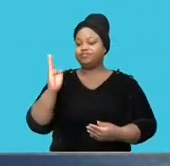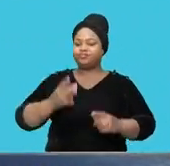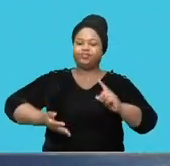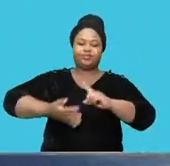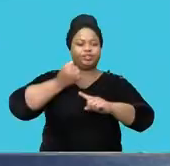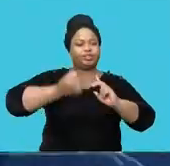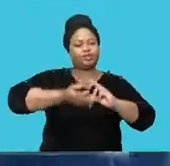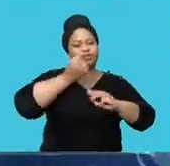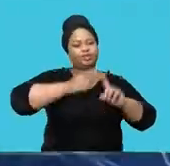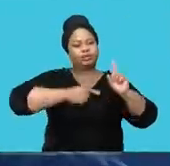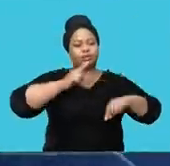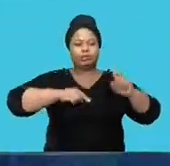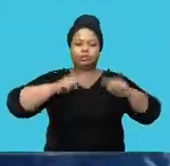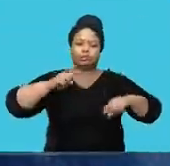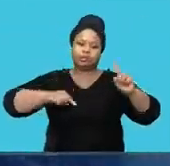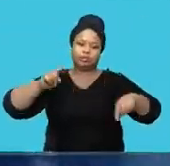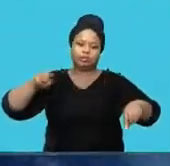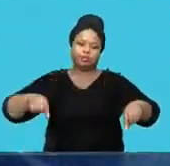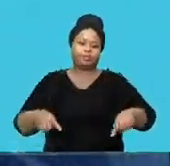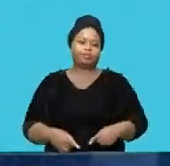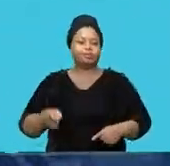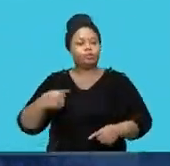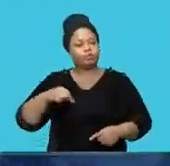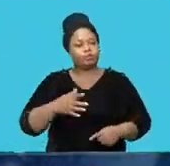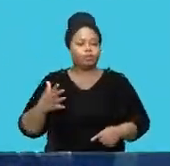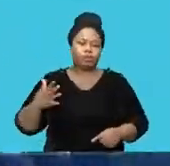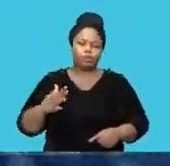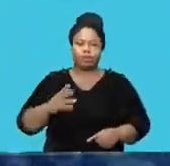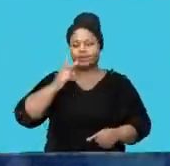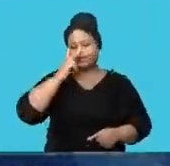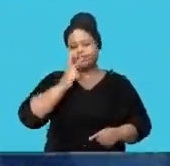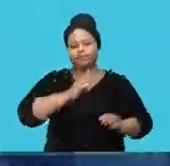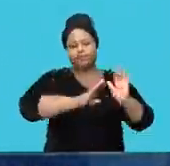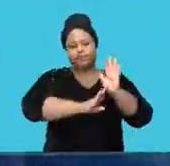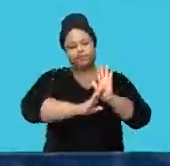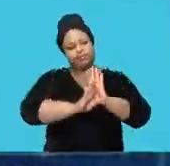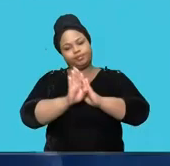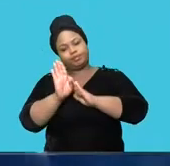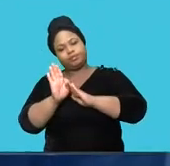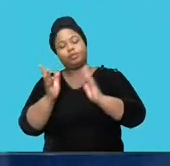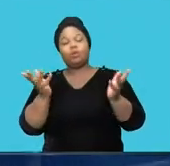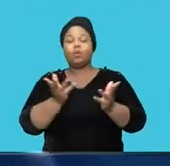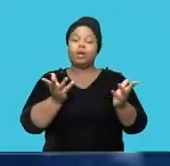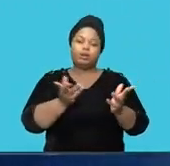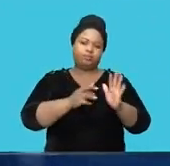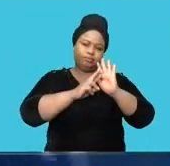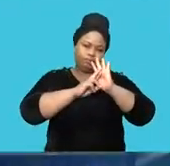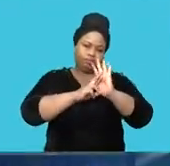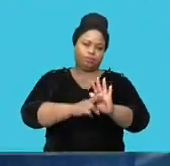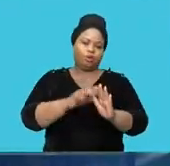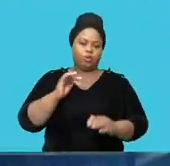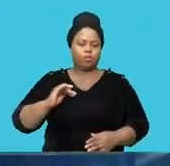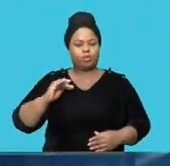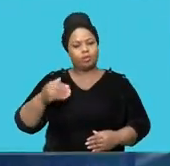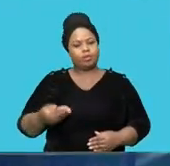a number of areas. We want to see an increase, yes, in the representation of